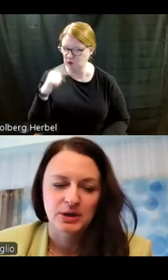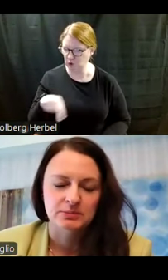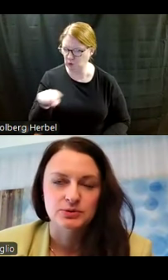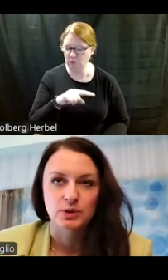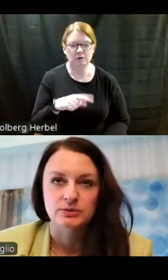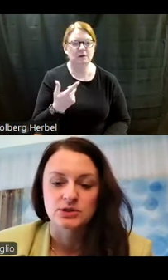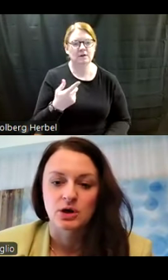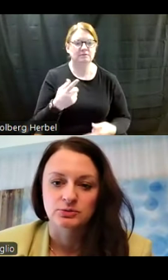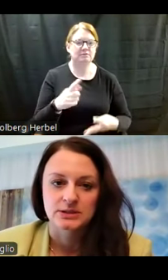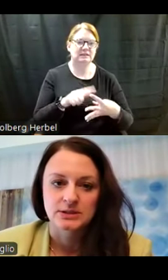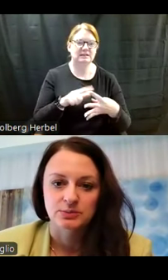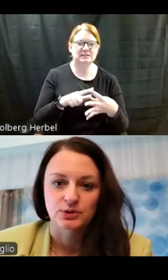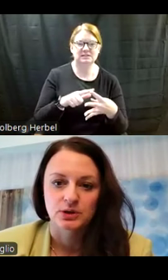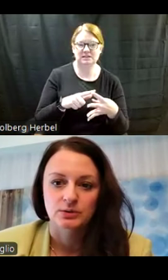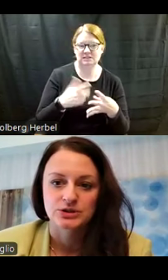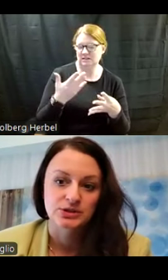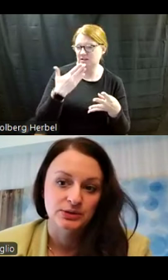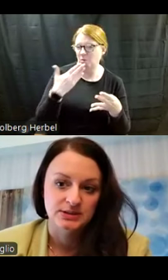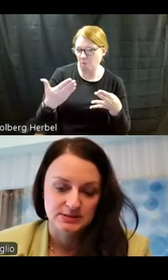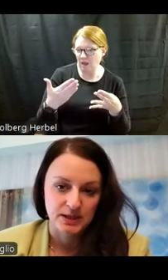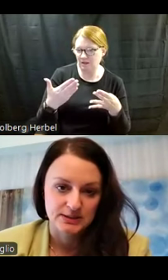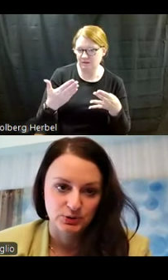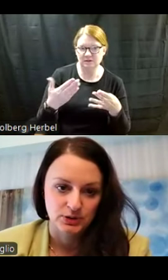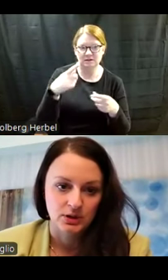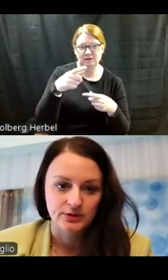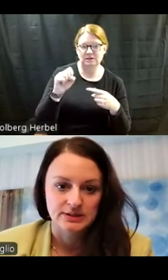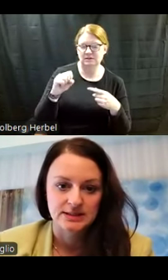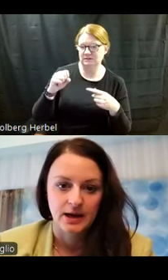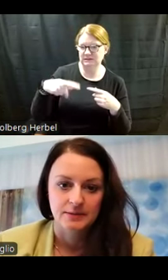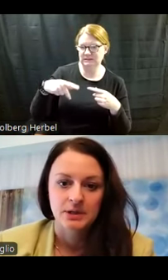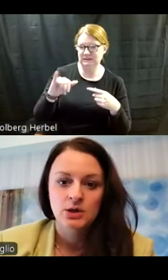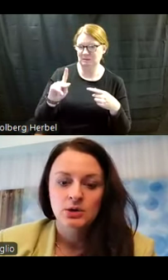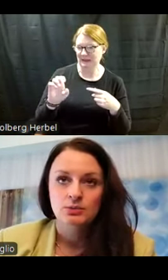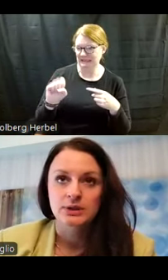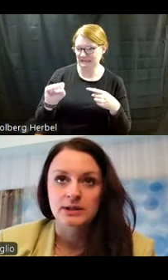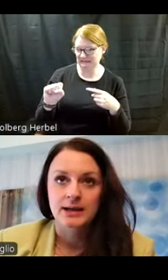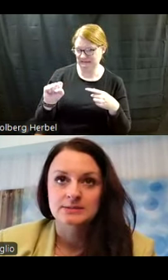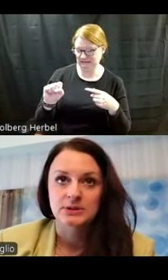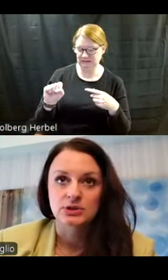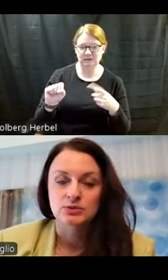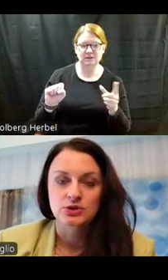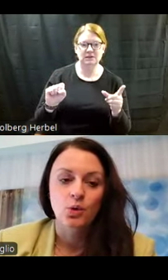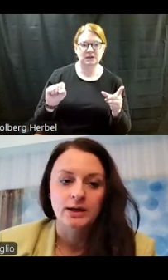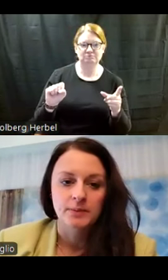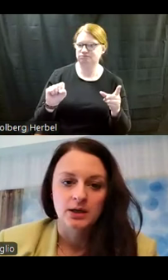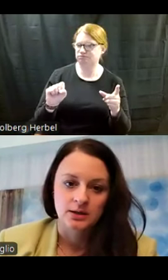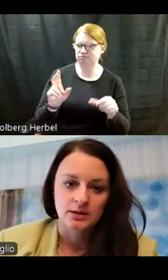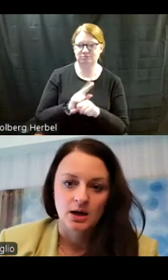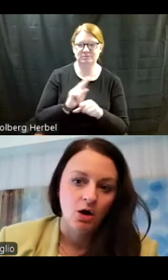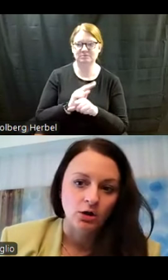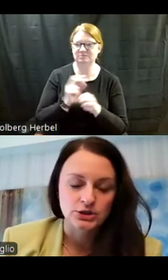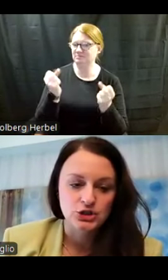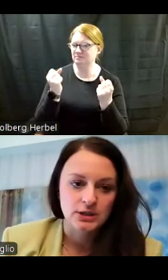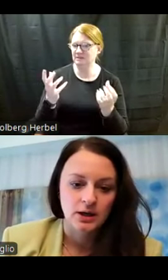and probably most well-documented protocol, which is known as the SPIKES protocol. This really has been used quite a bit in